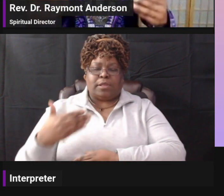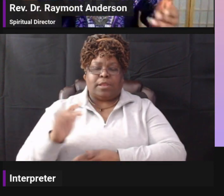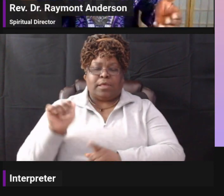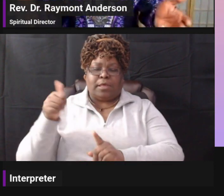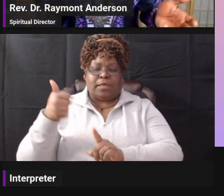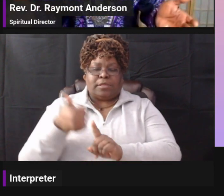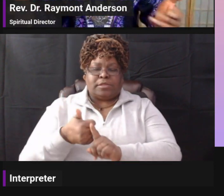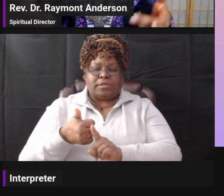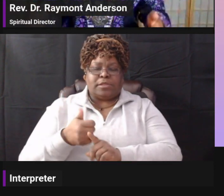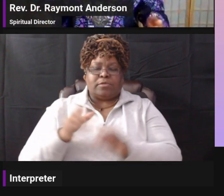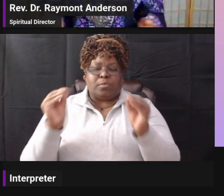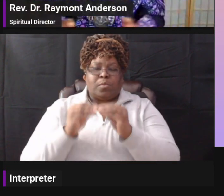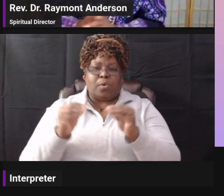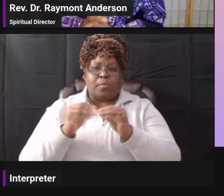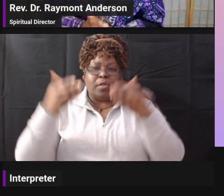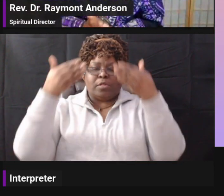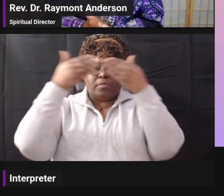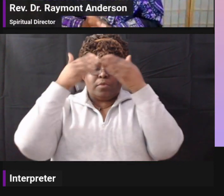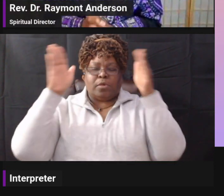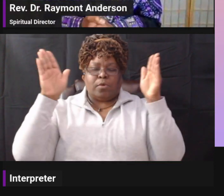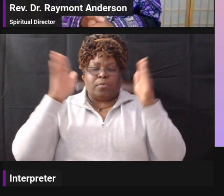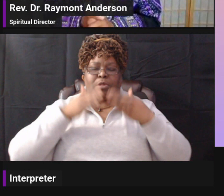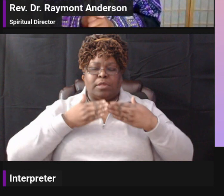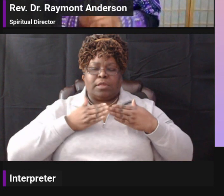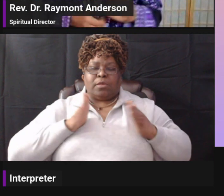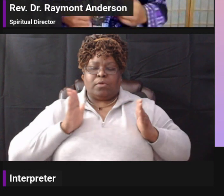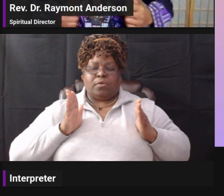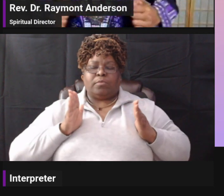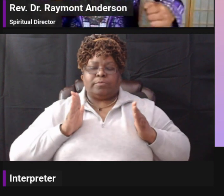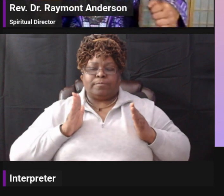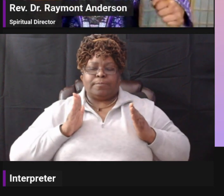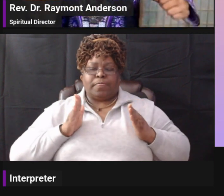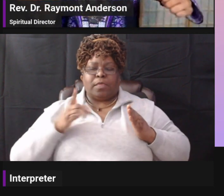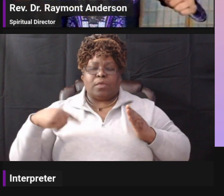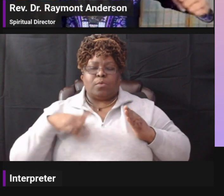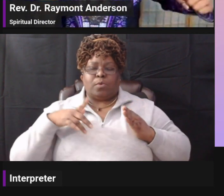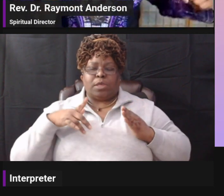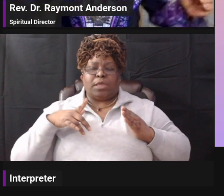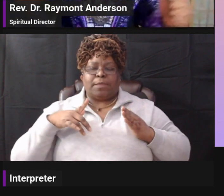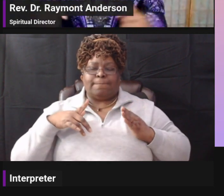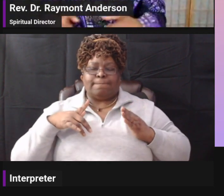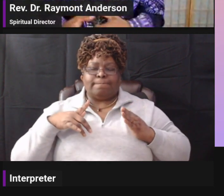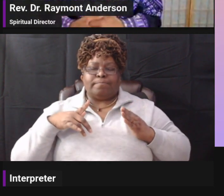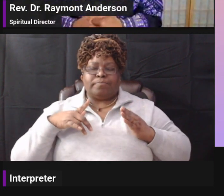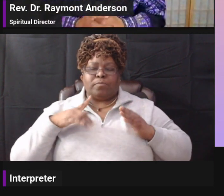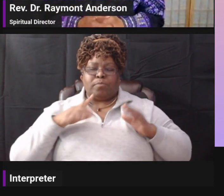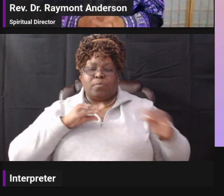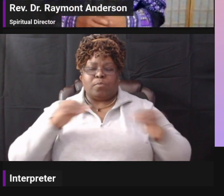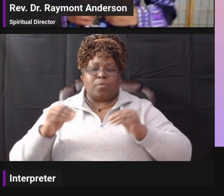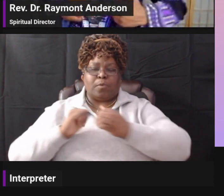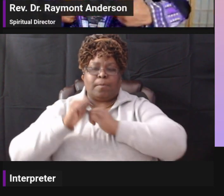more of it by being open at the top and open at the bottom. We stretch beyond the comfort